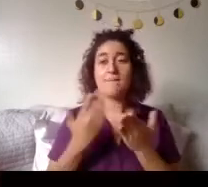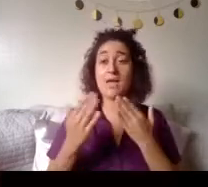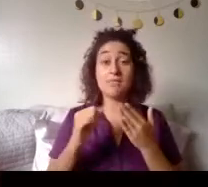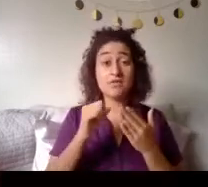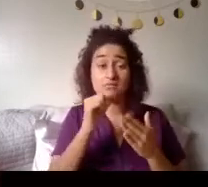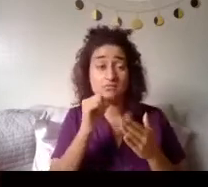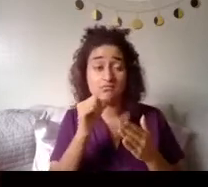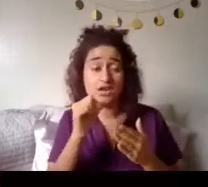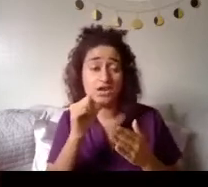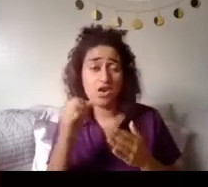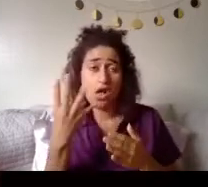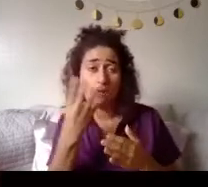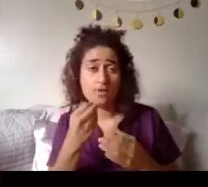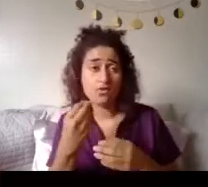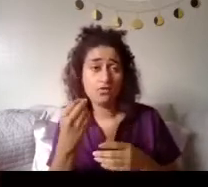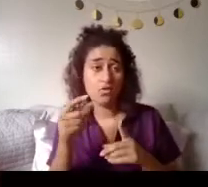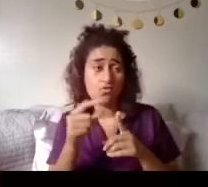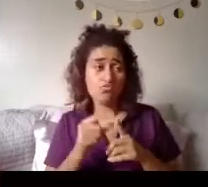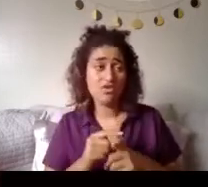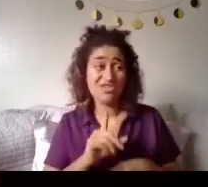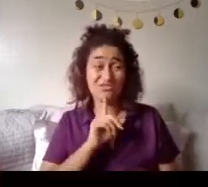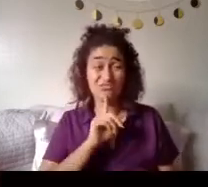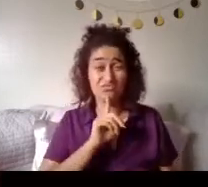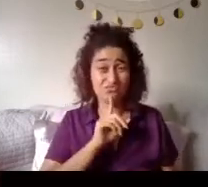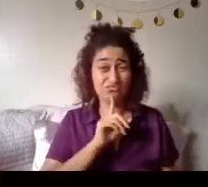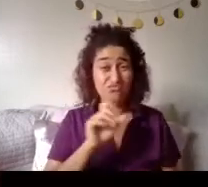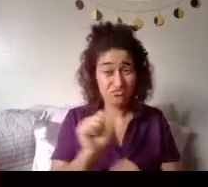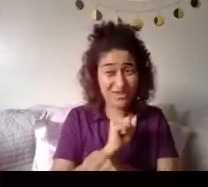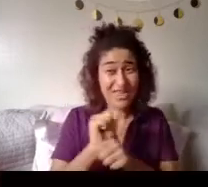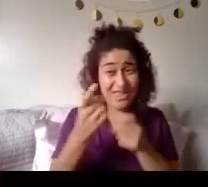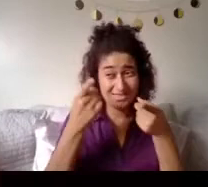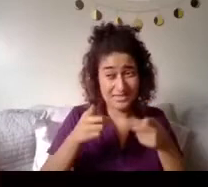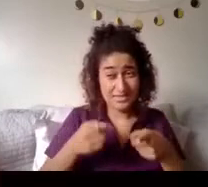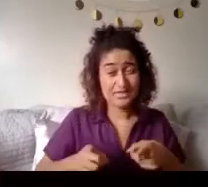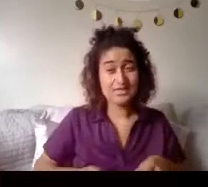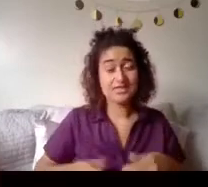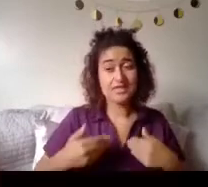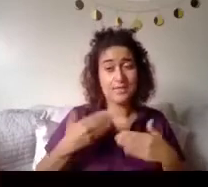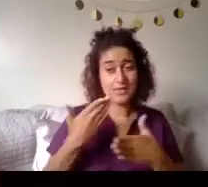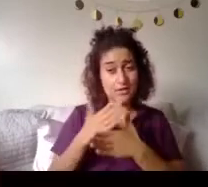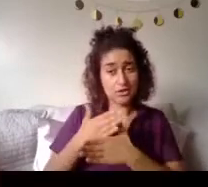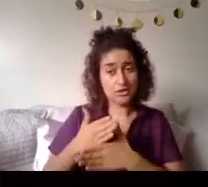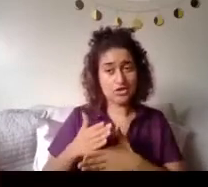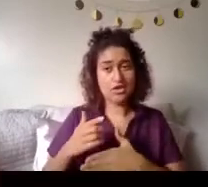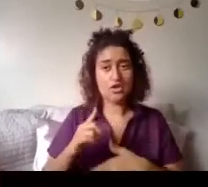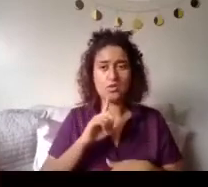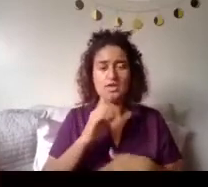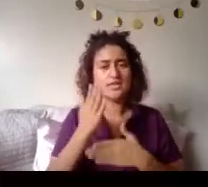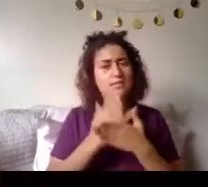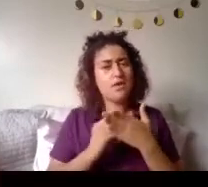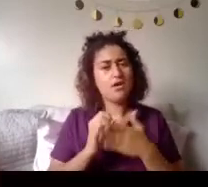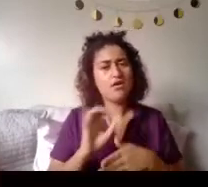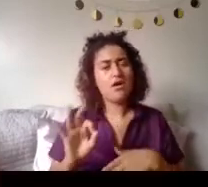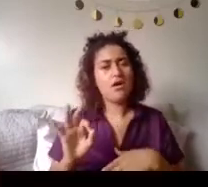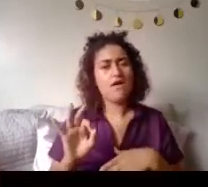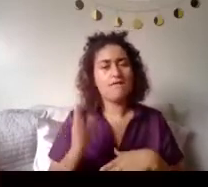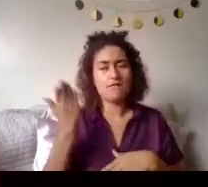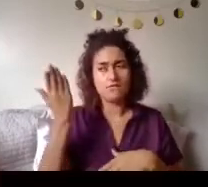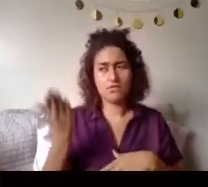lovely words and realities to share as a part of